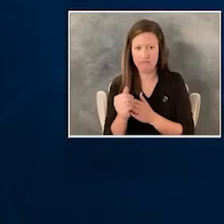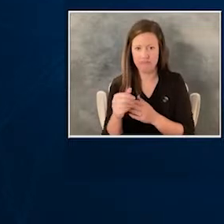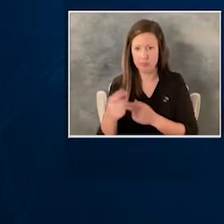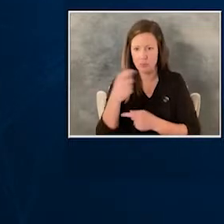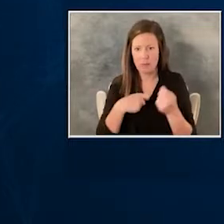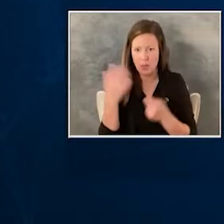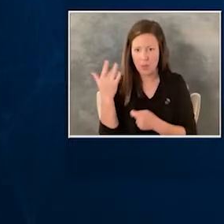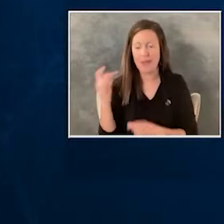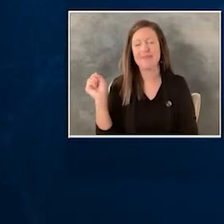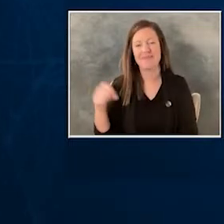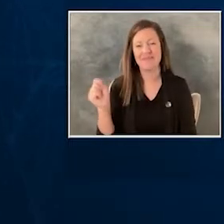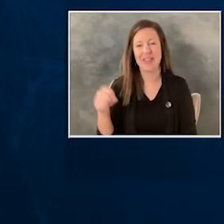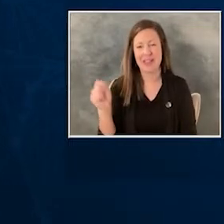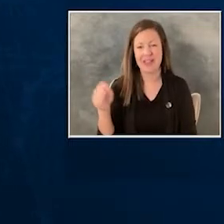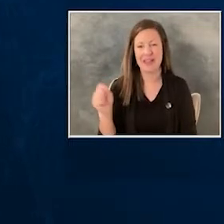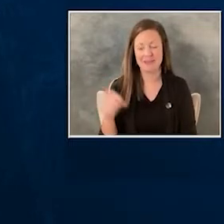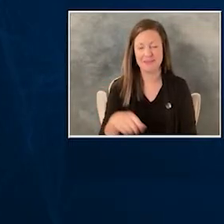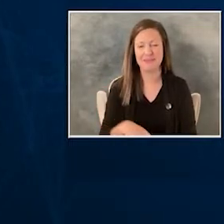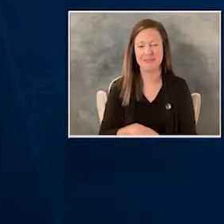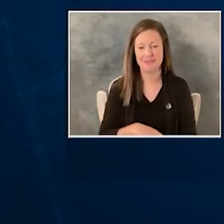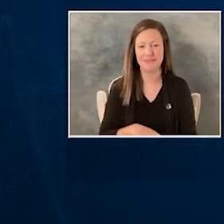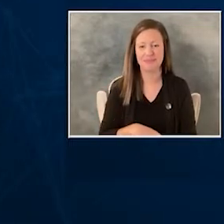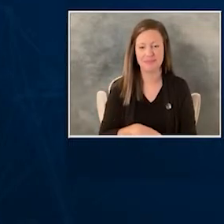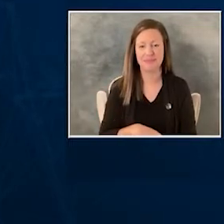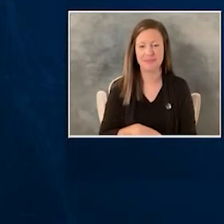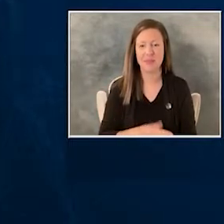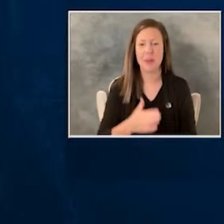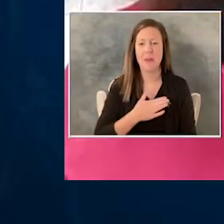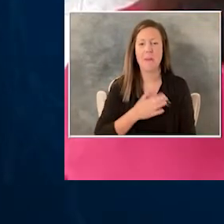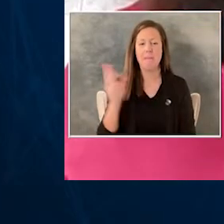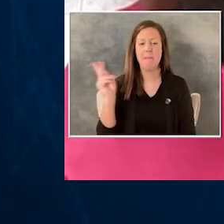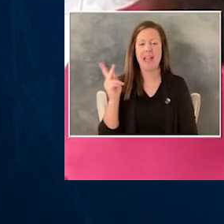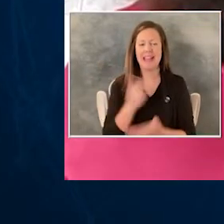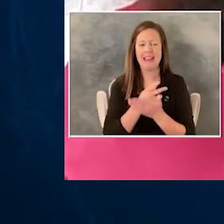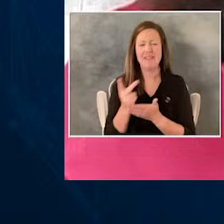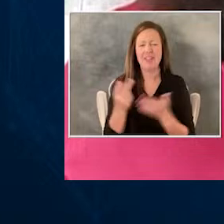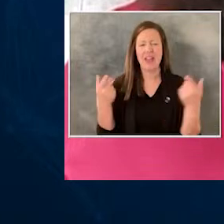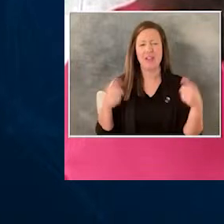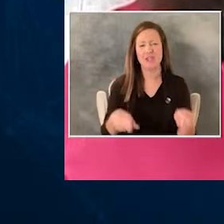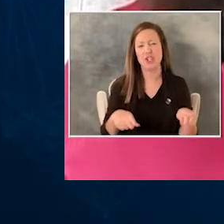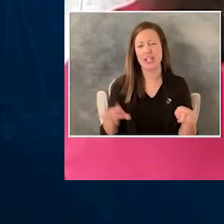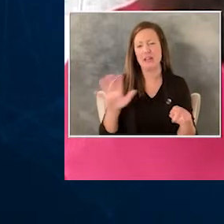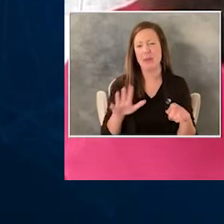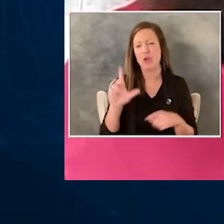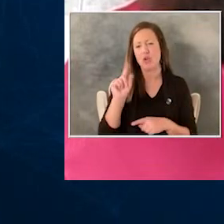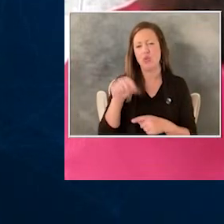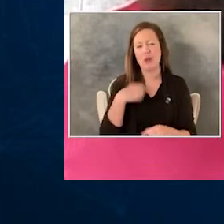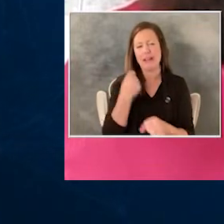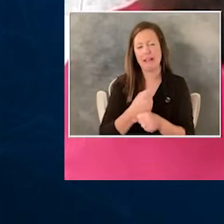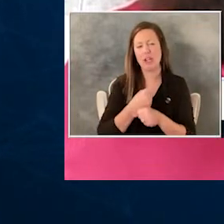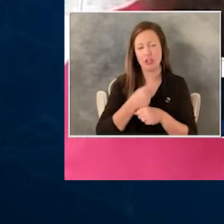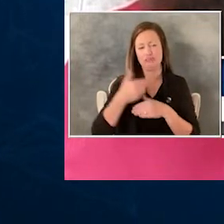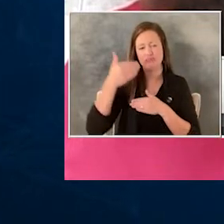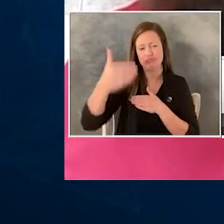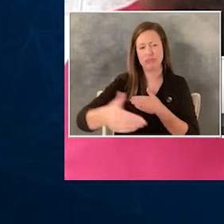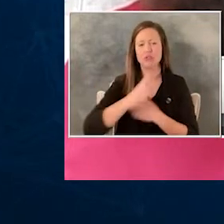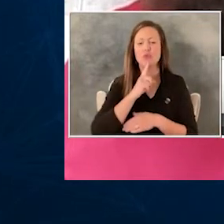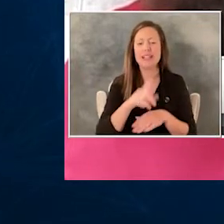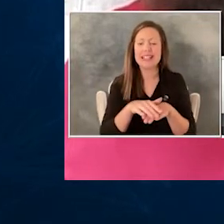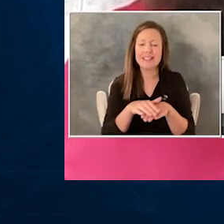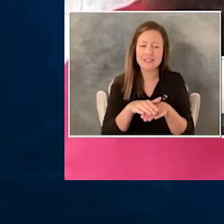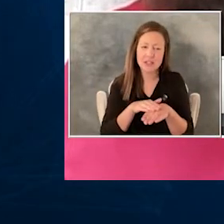Yes, it was my kidneys failed over about 20 years. So it was a very slow